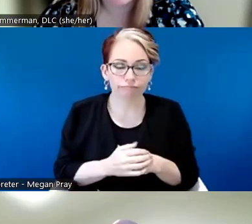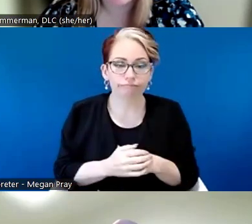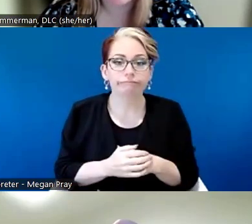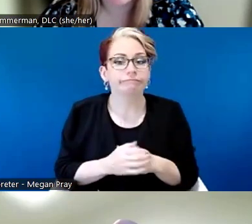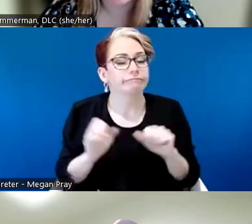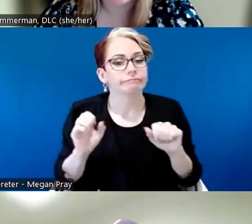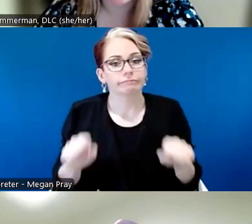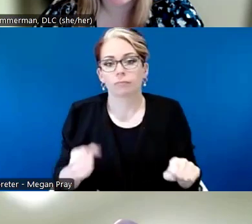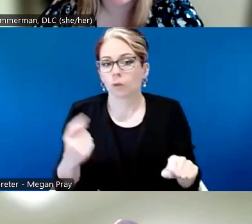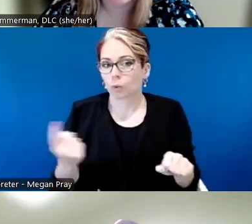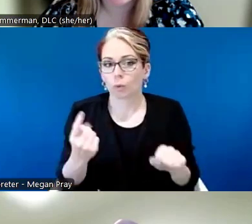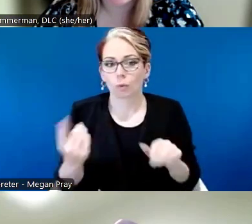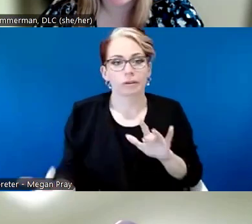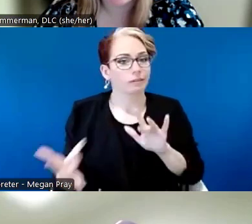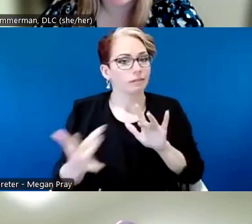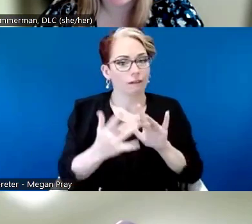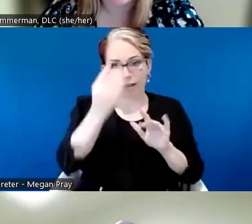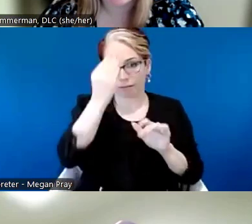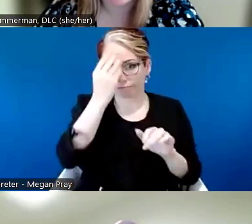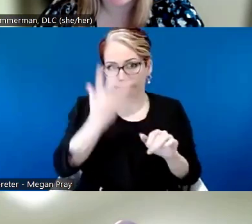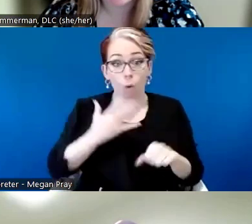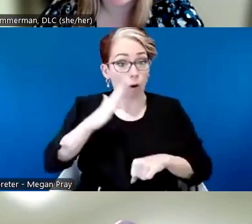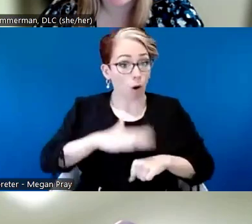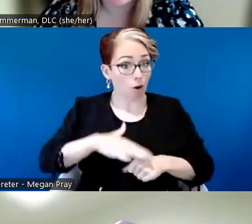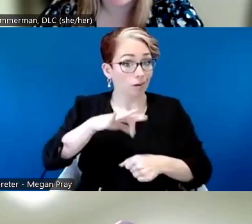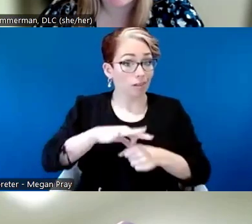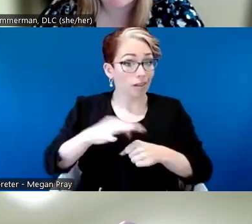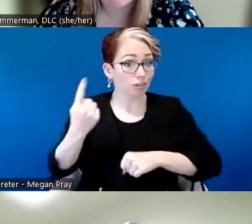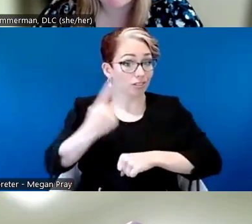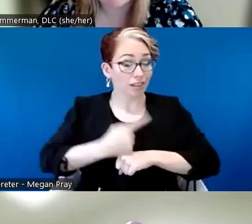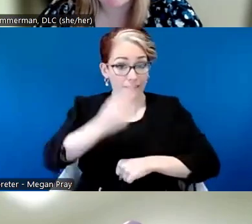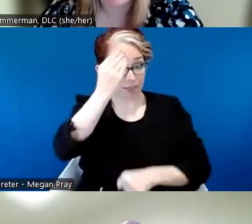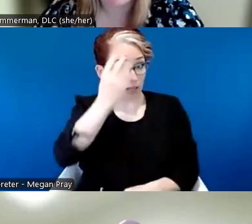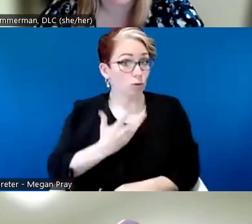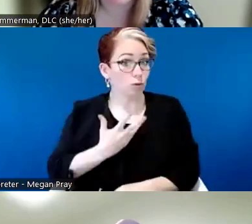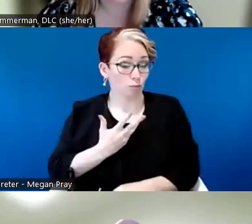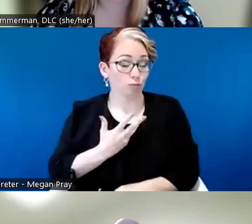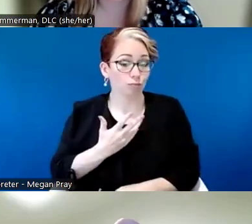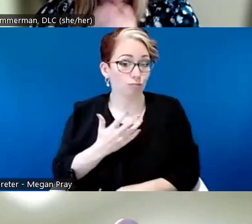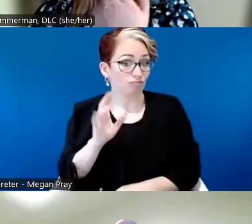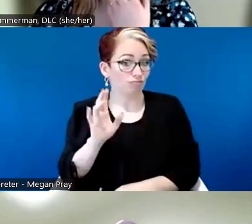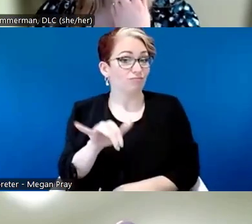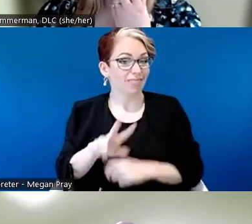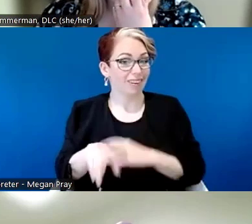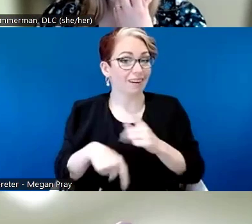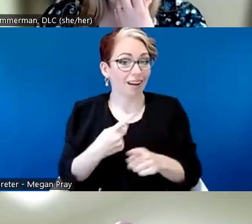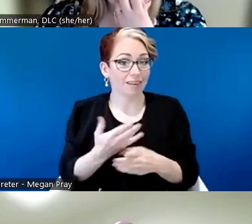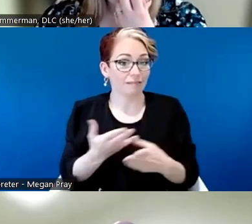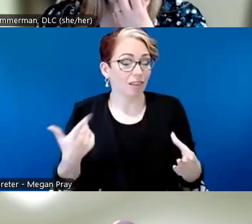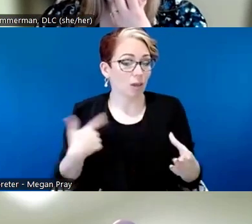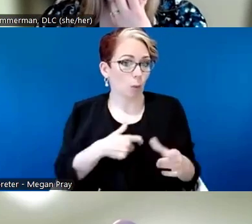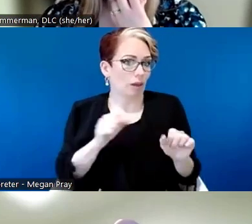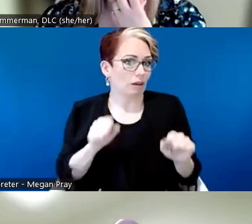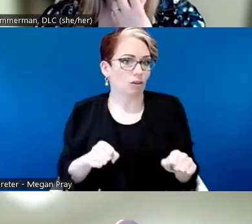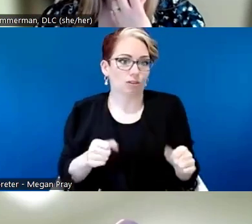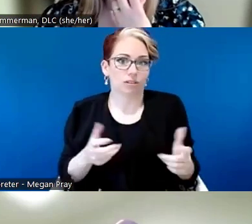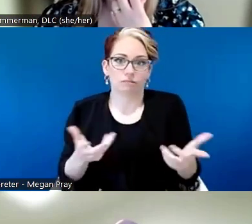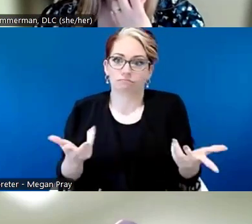on election day and let us know. That is an issue that we could potentially